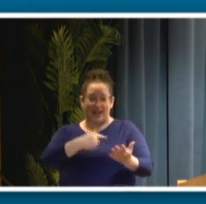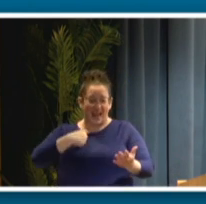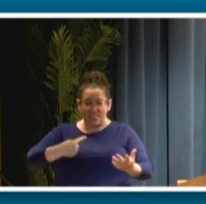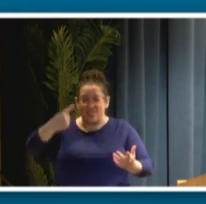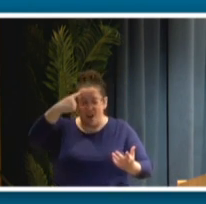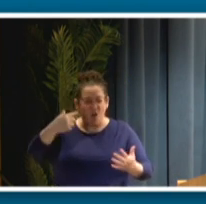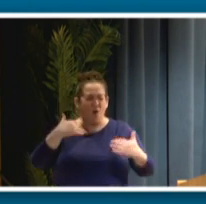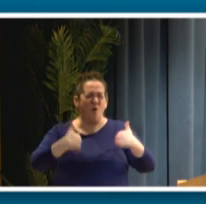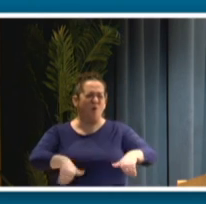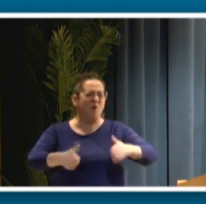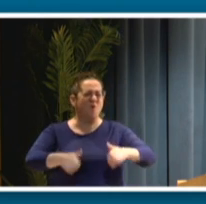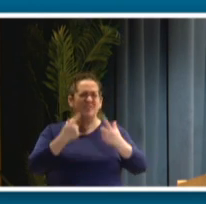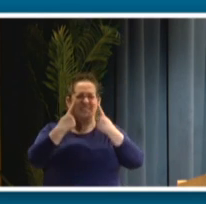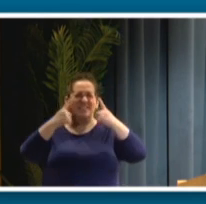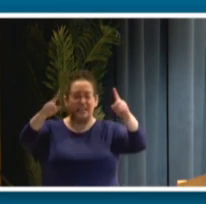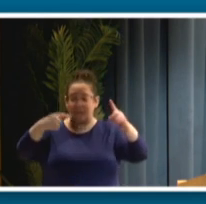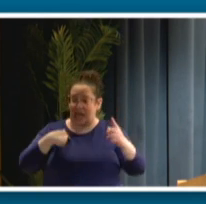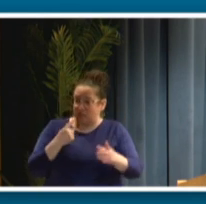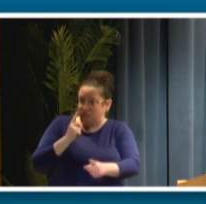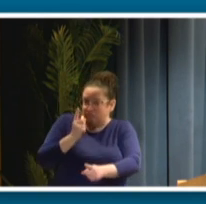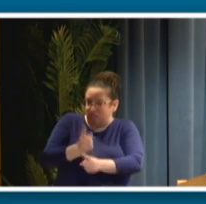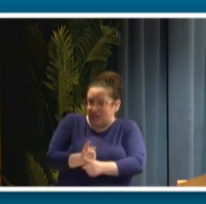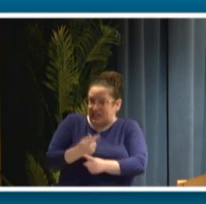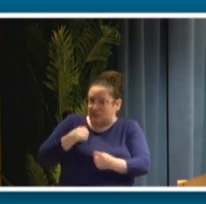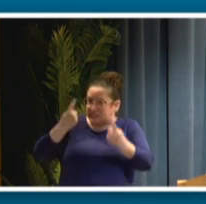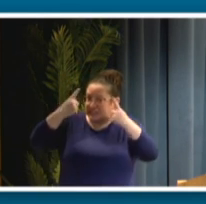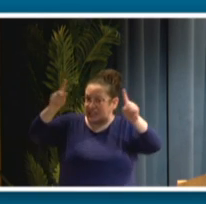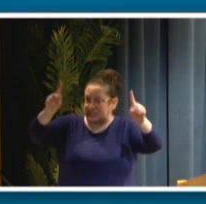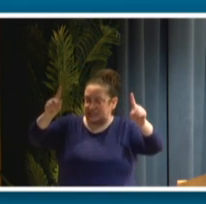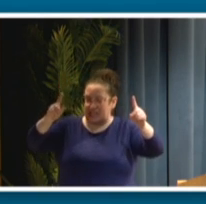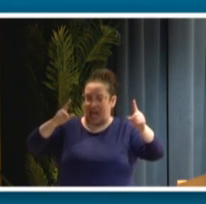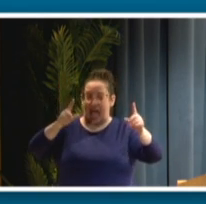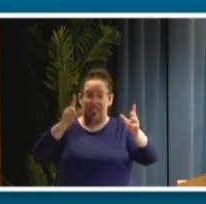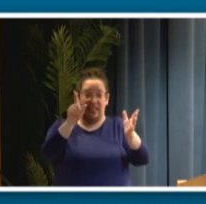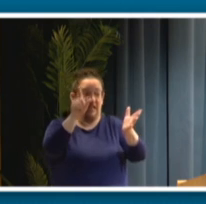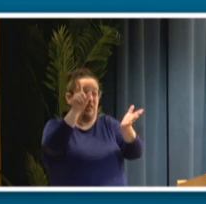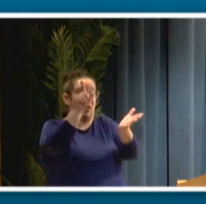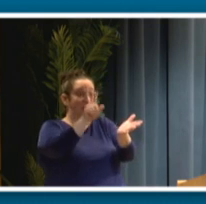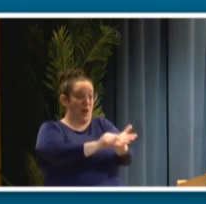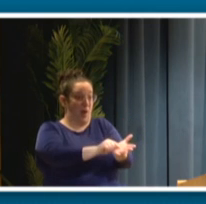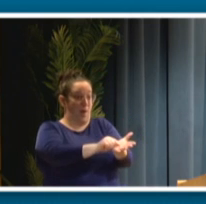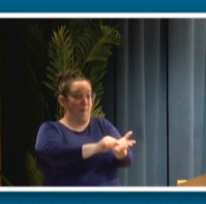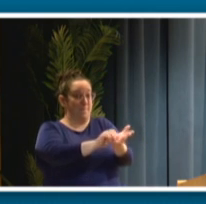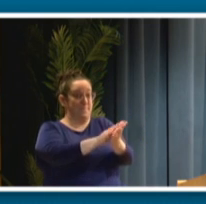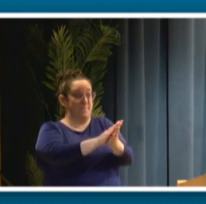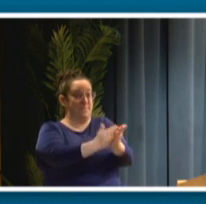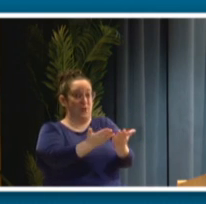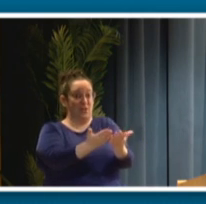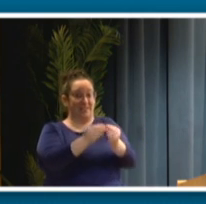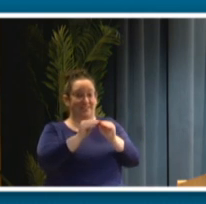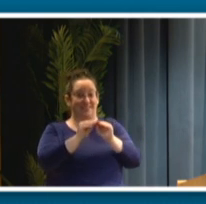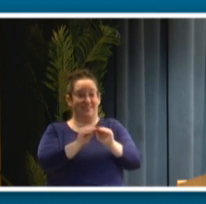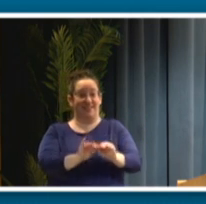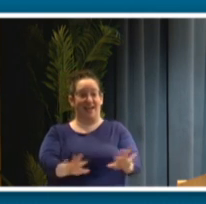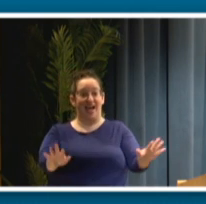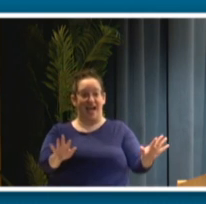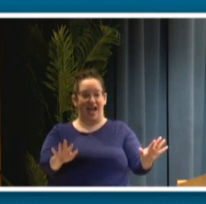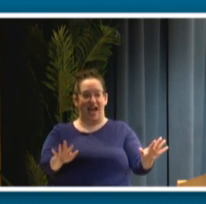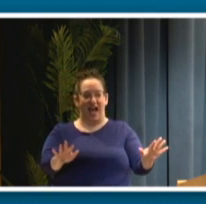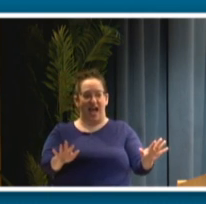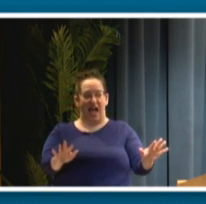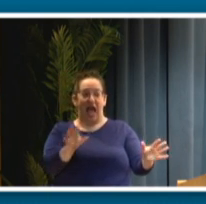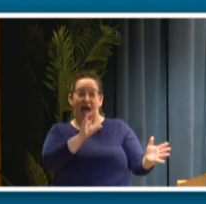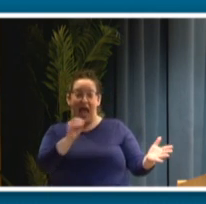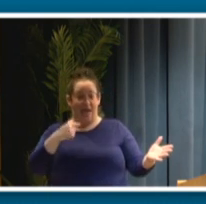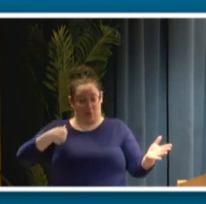to some extent. And then that book came out, right? And I know we all like to pretend that we just make